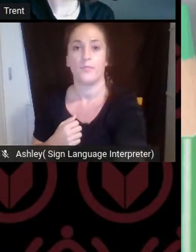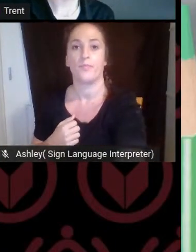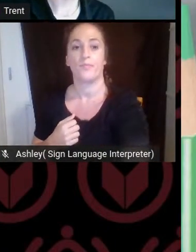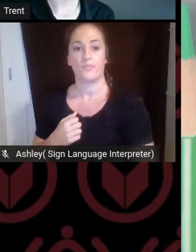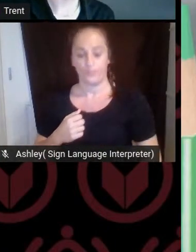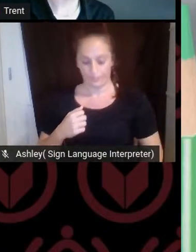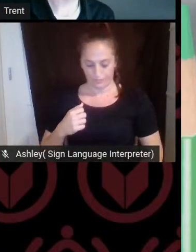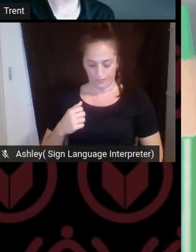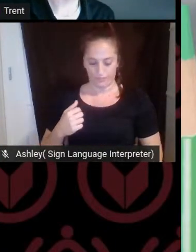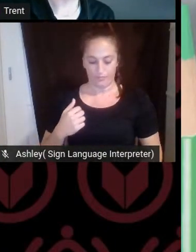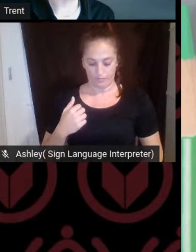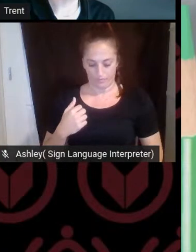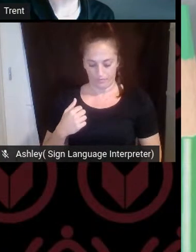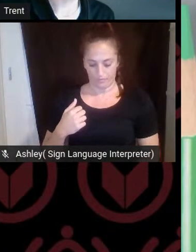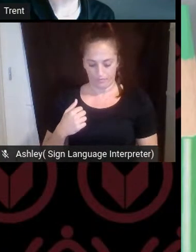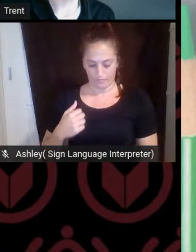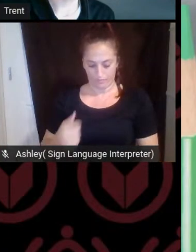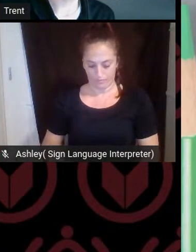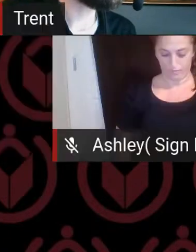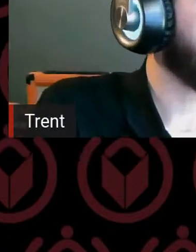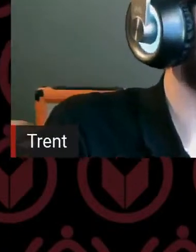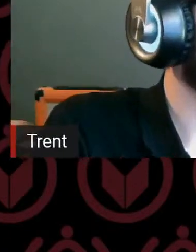I want to